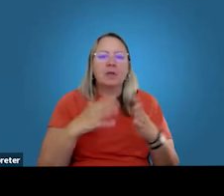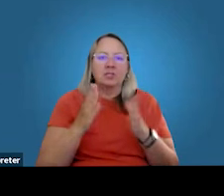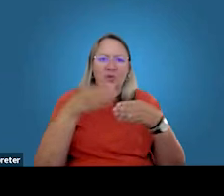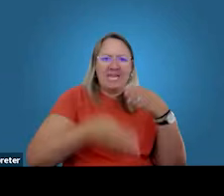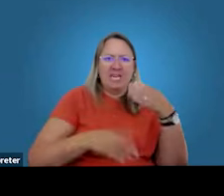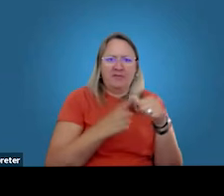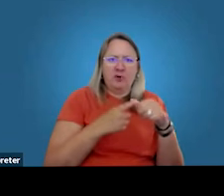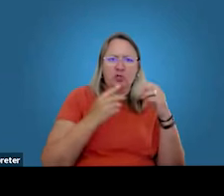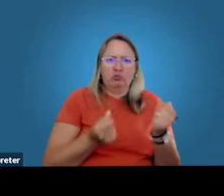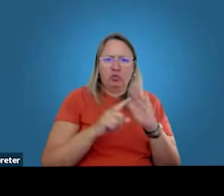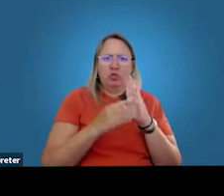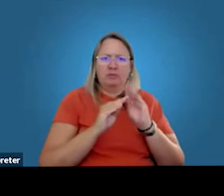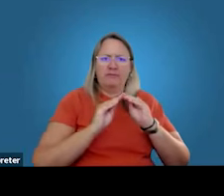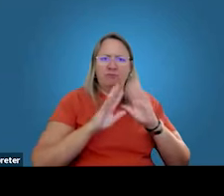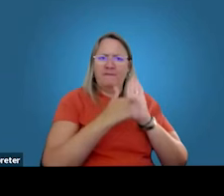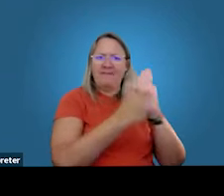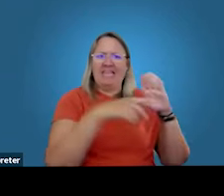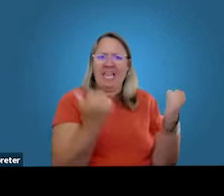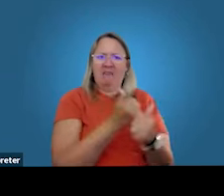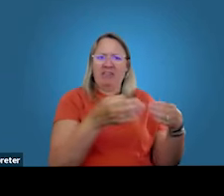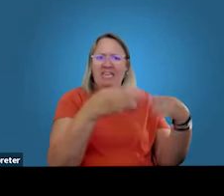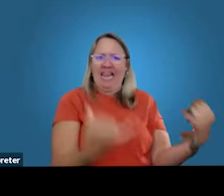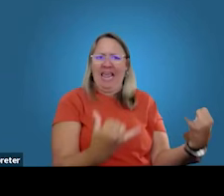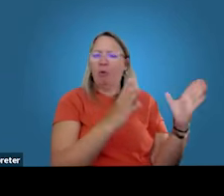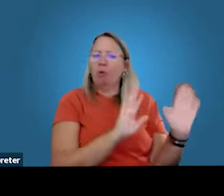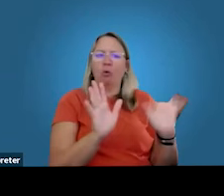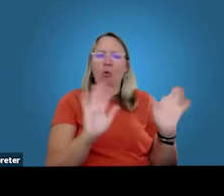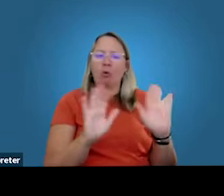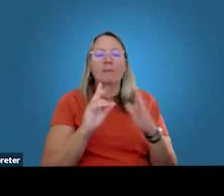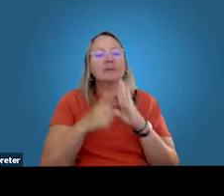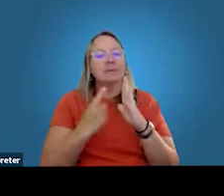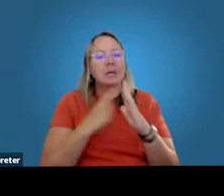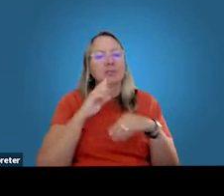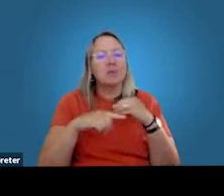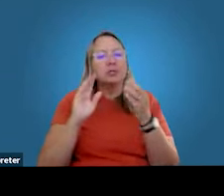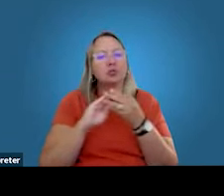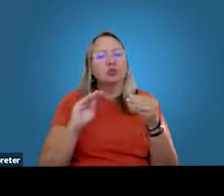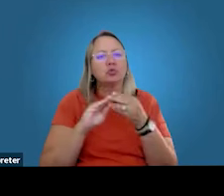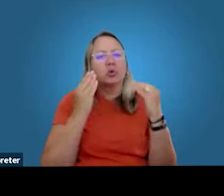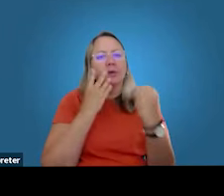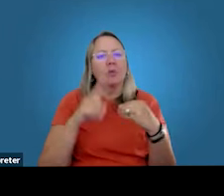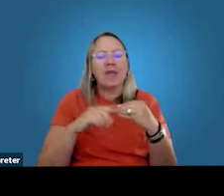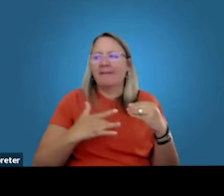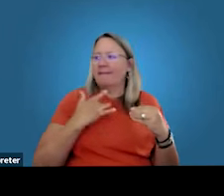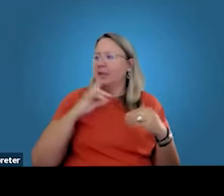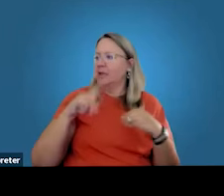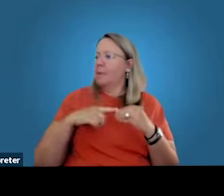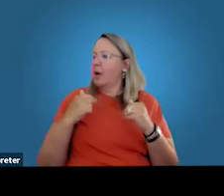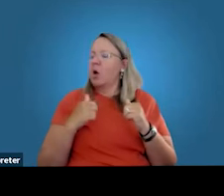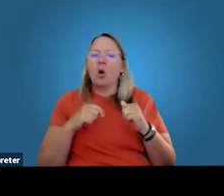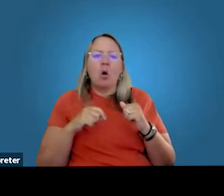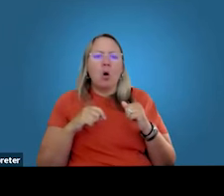first, as in you're revealing all at the beginning. But we do have a habit sometimes as storytellers in life of feeling like we